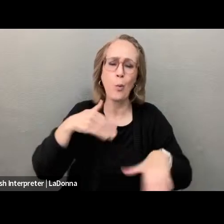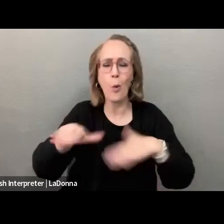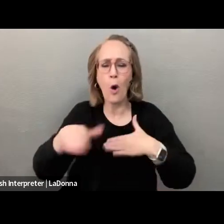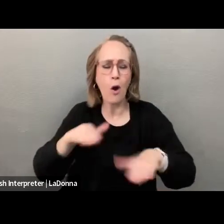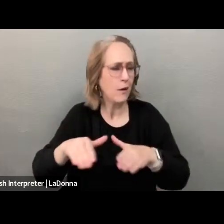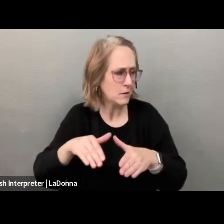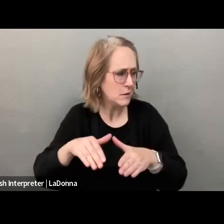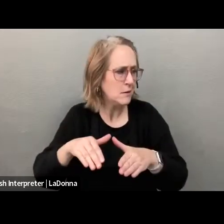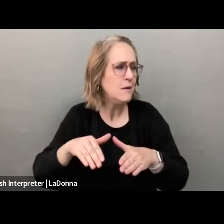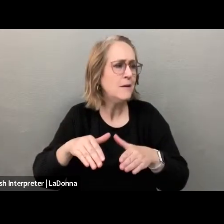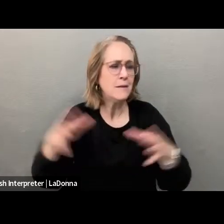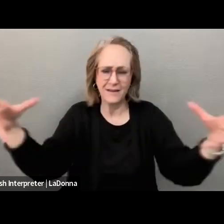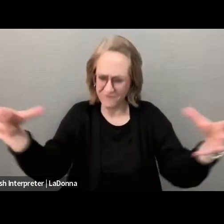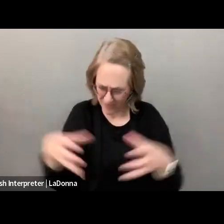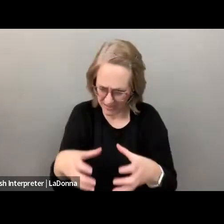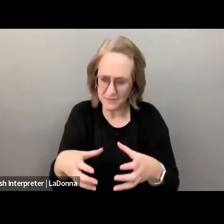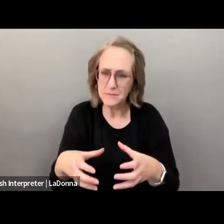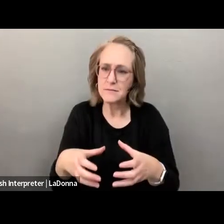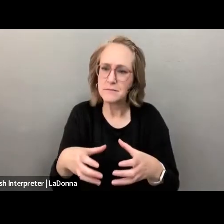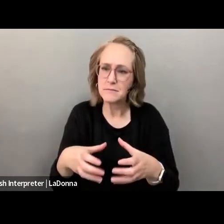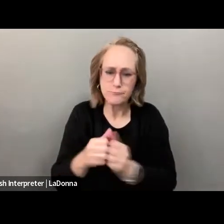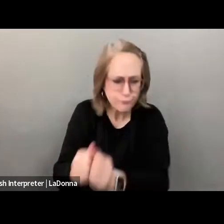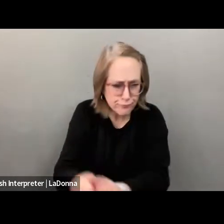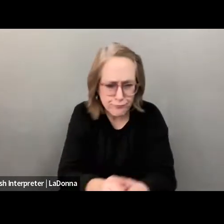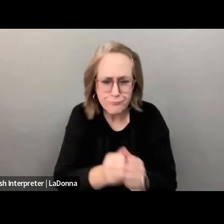together. And it's a lot of fun.